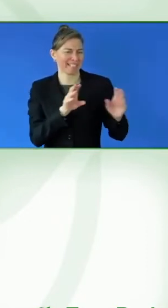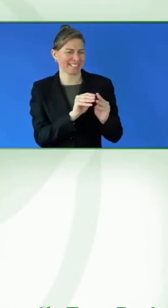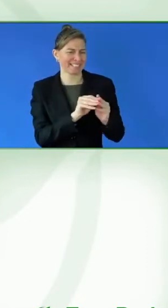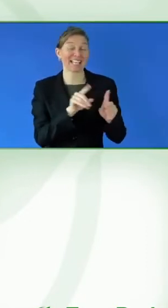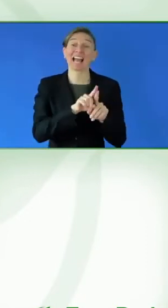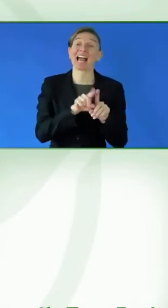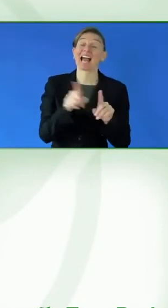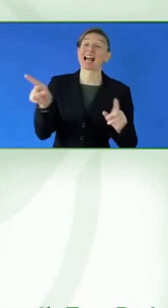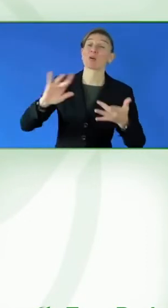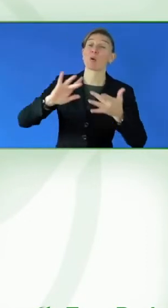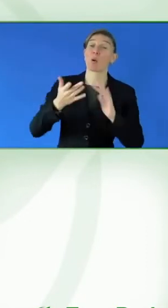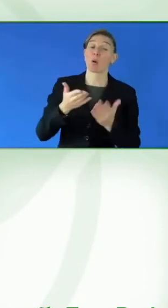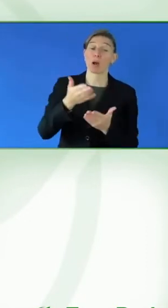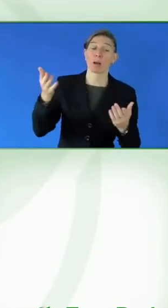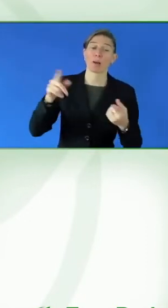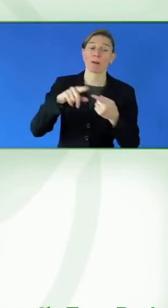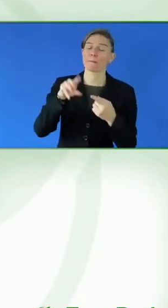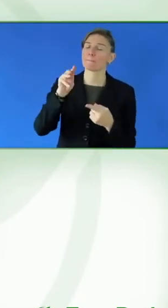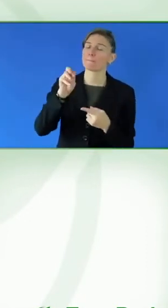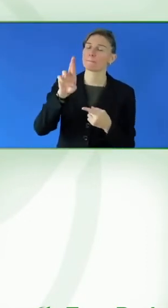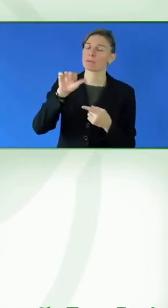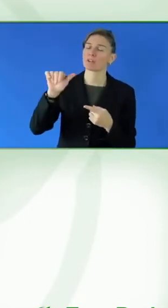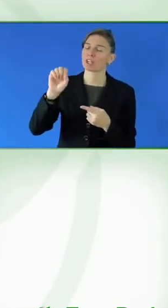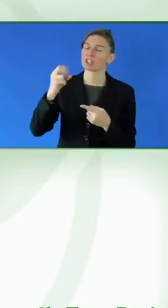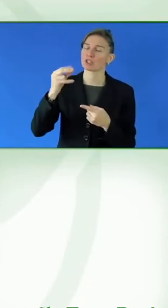Meera Shenoy, as well as two of